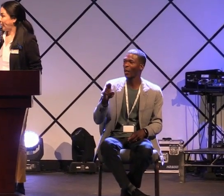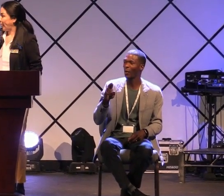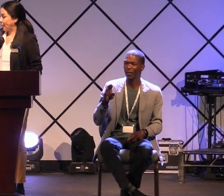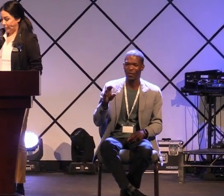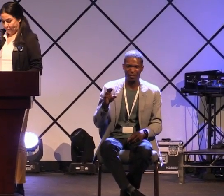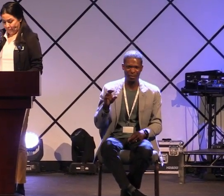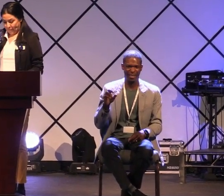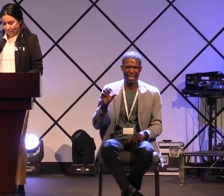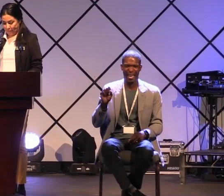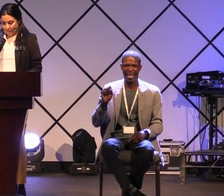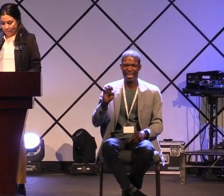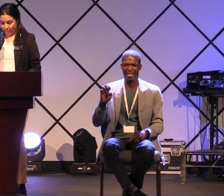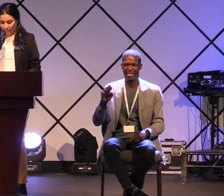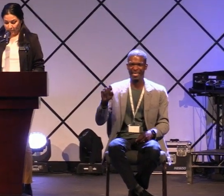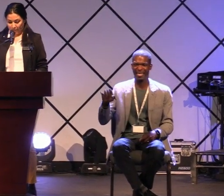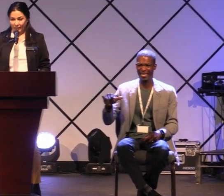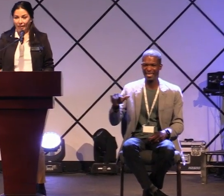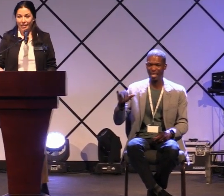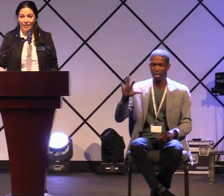stage.